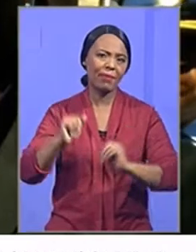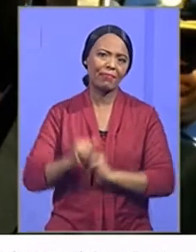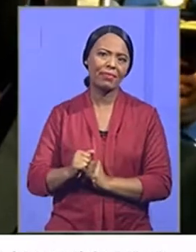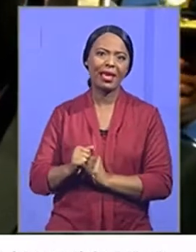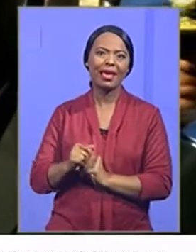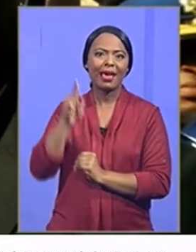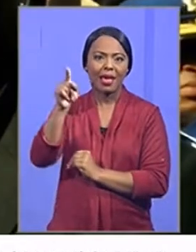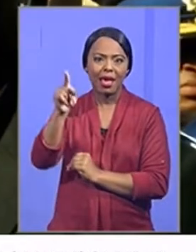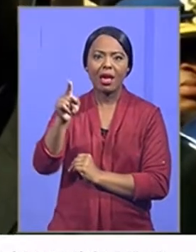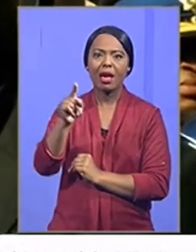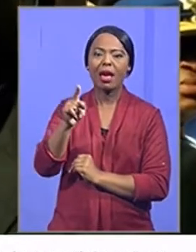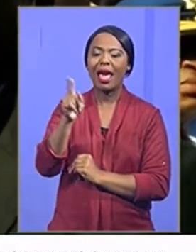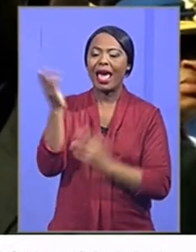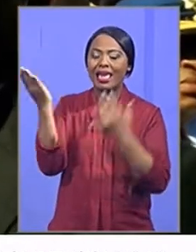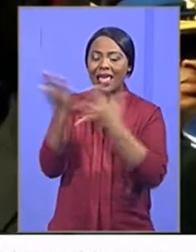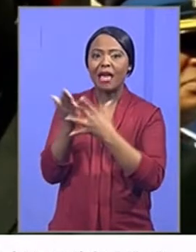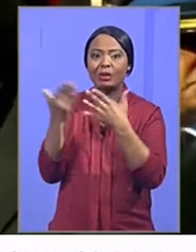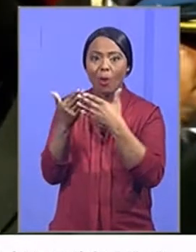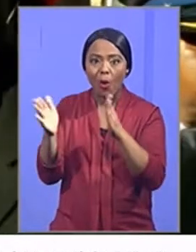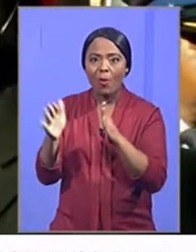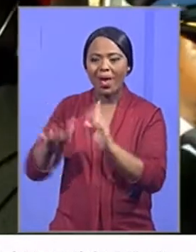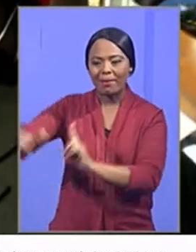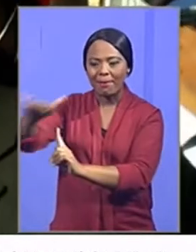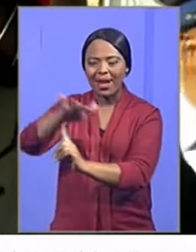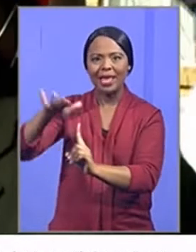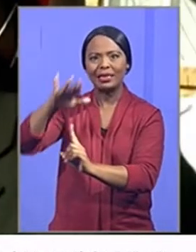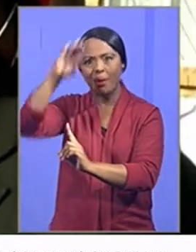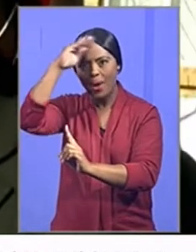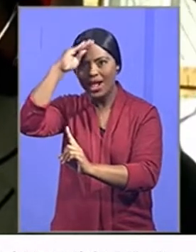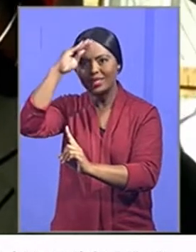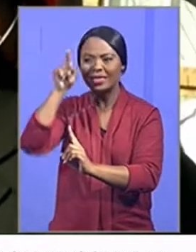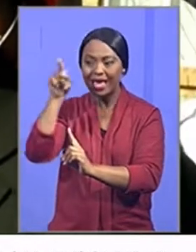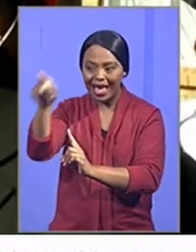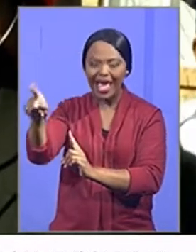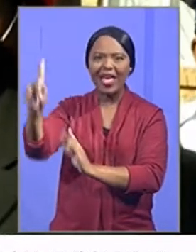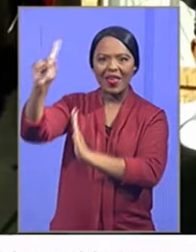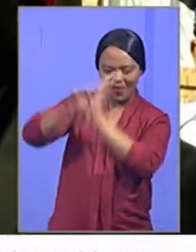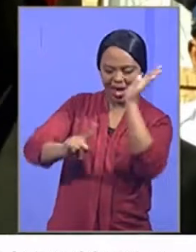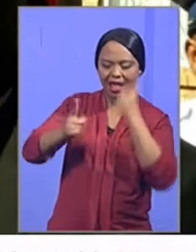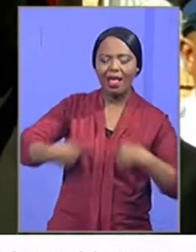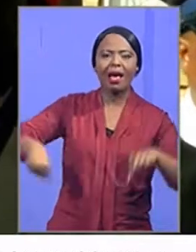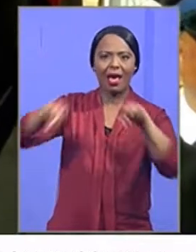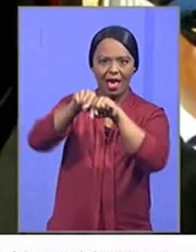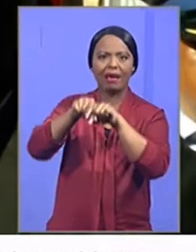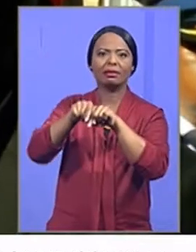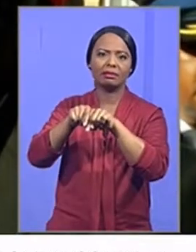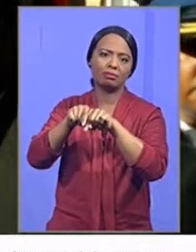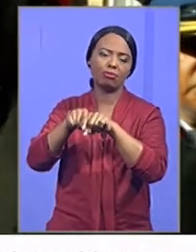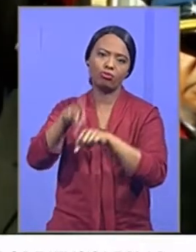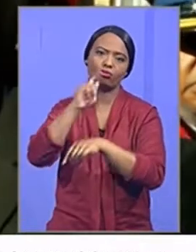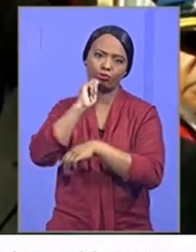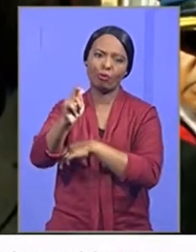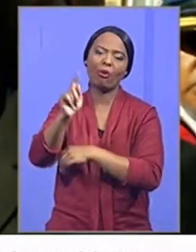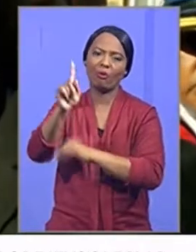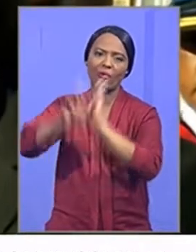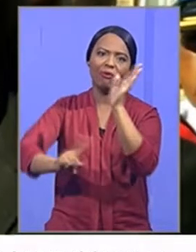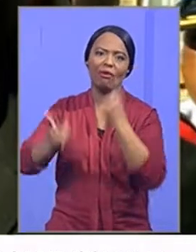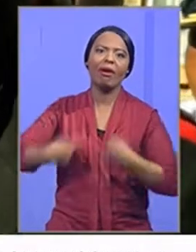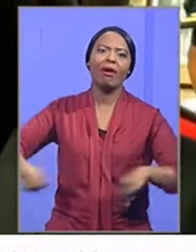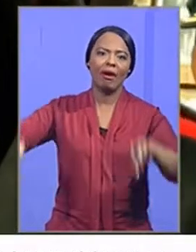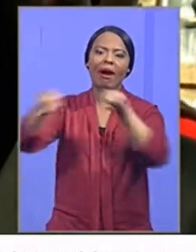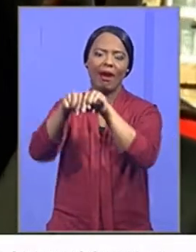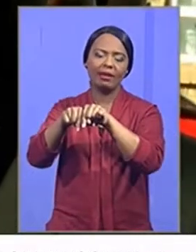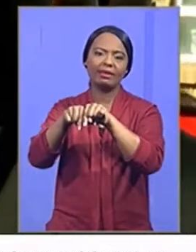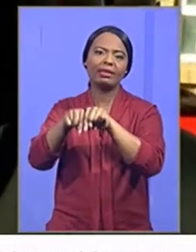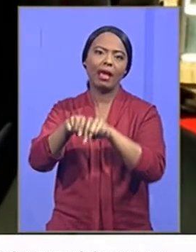the case Madeira open, have failed us as a police, no doubt about that.